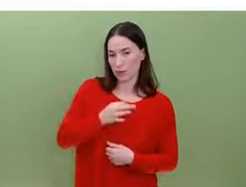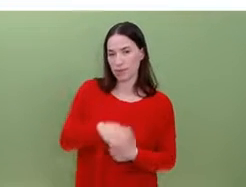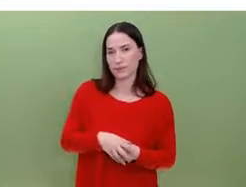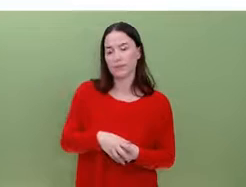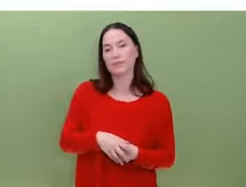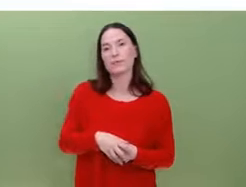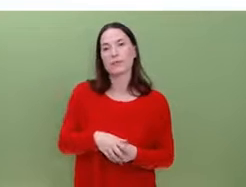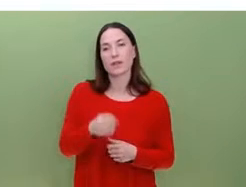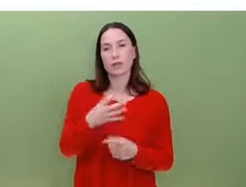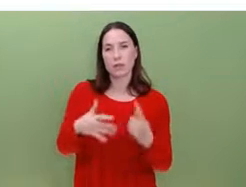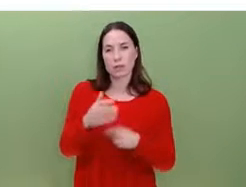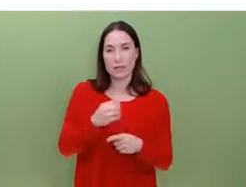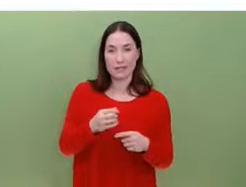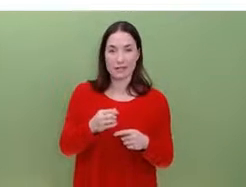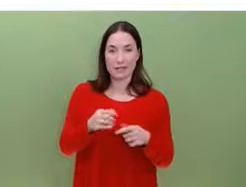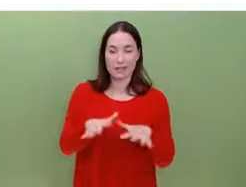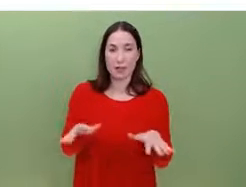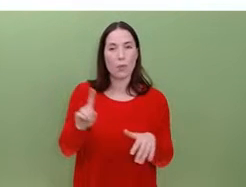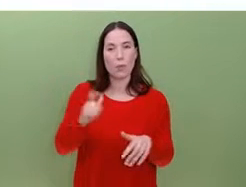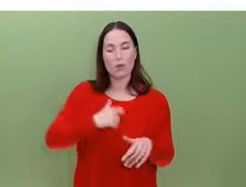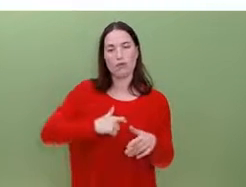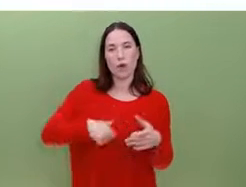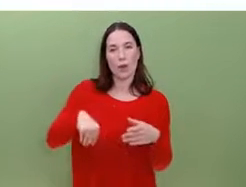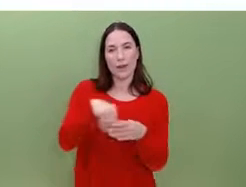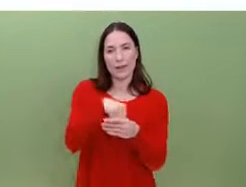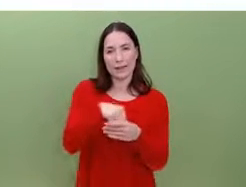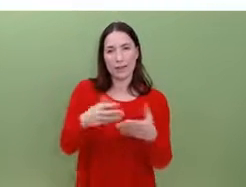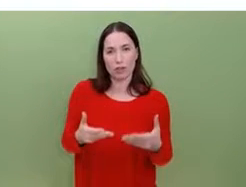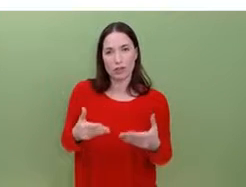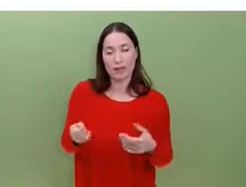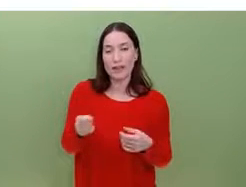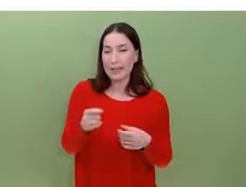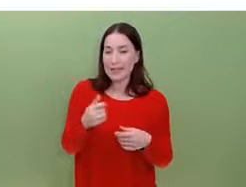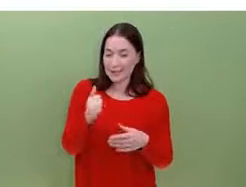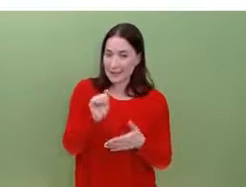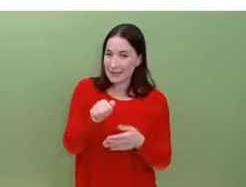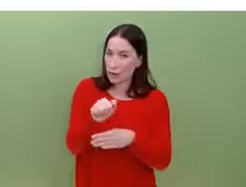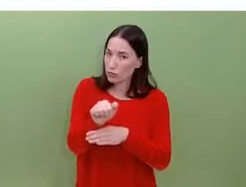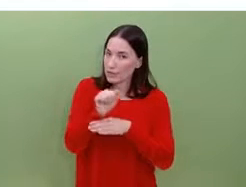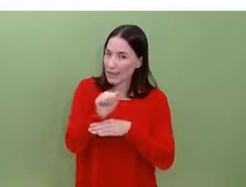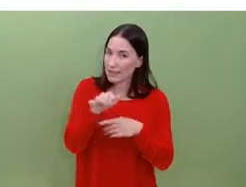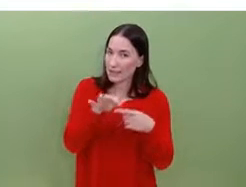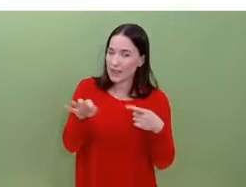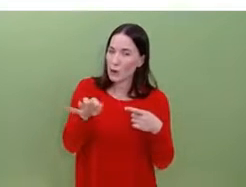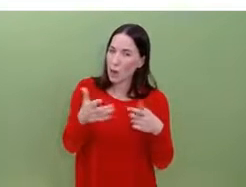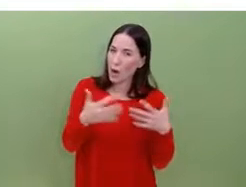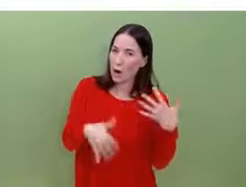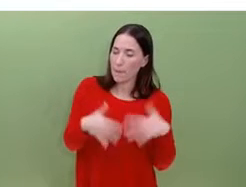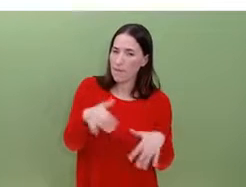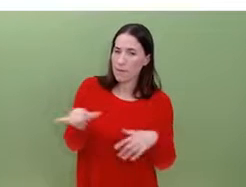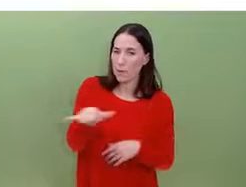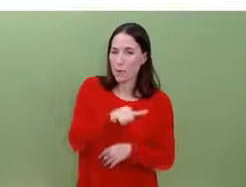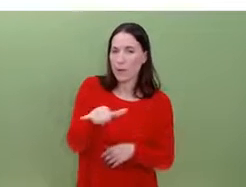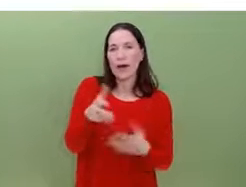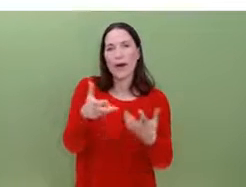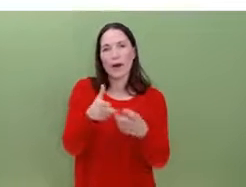mental health currently? Can it be seen as a protective factor or harmful? And how can children and young people be advised to manage